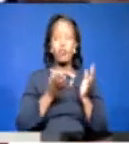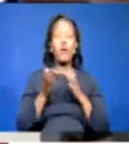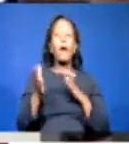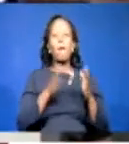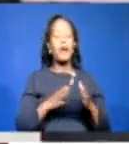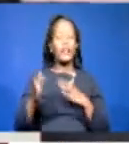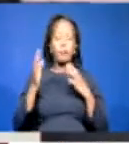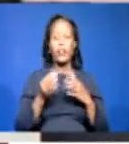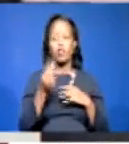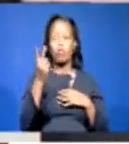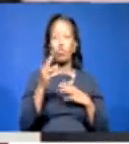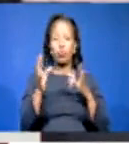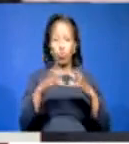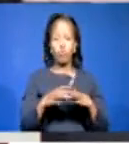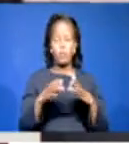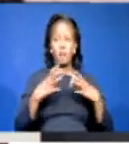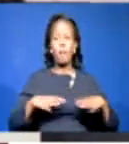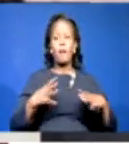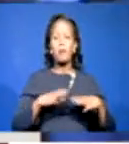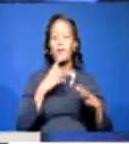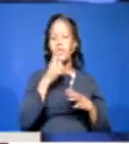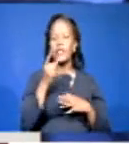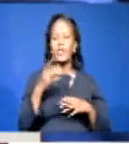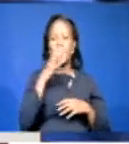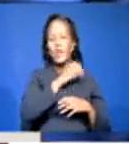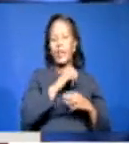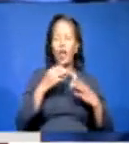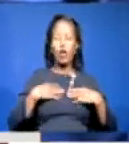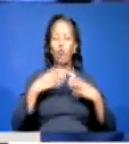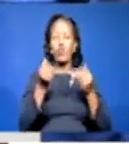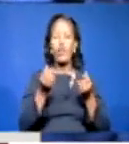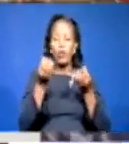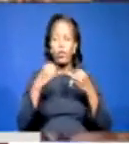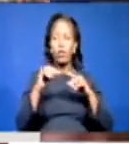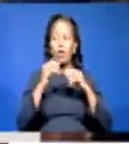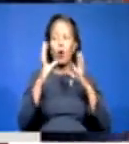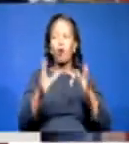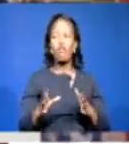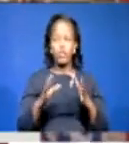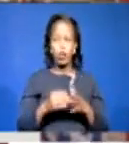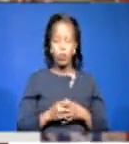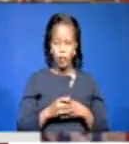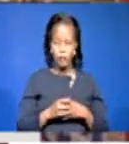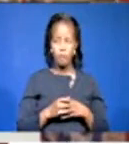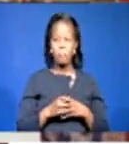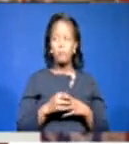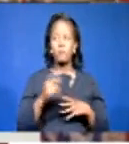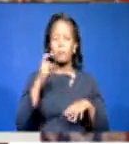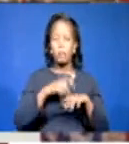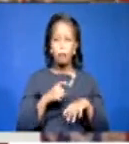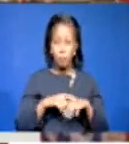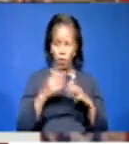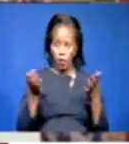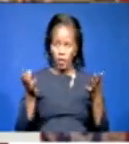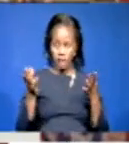Beyond, whose officials lamented the lack of health officials who can handle chronic diseases. From the prescriptions that we've gotten from